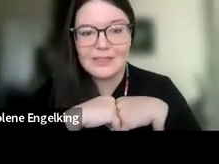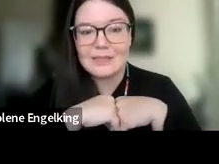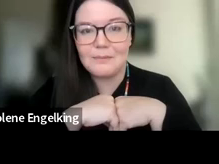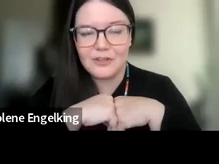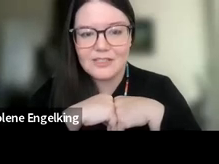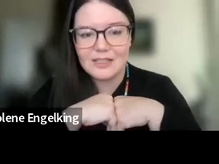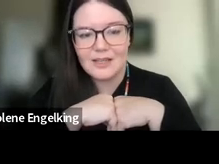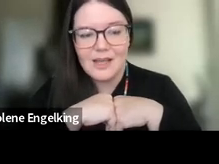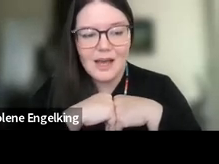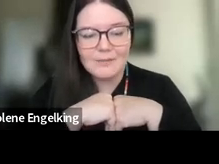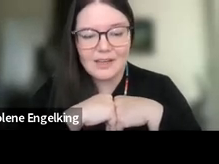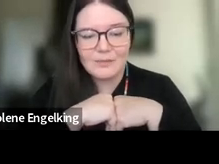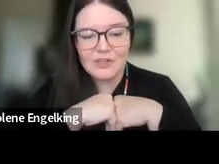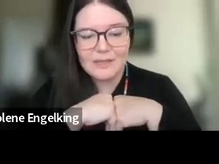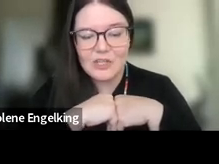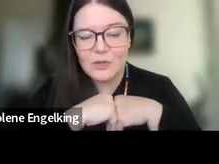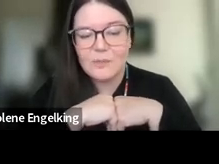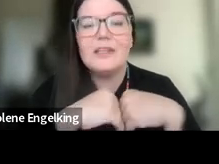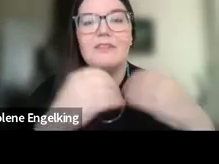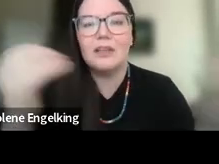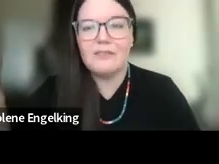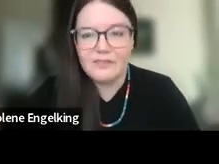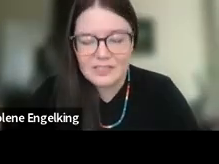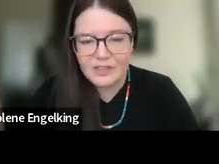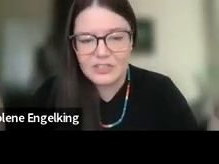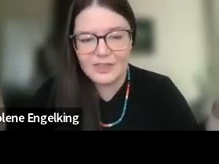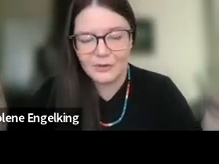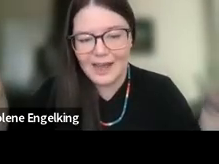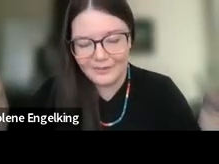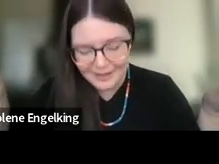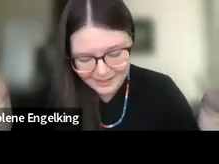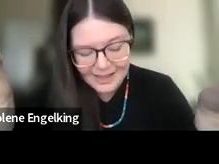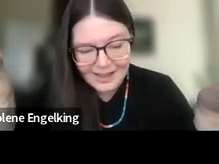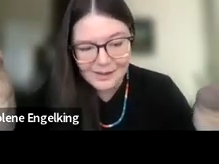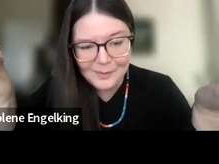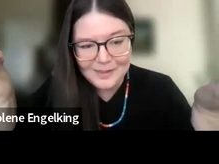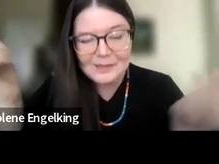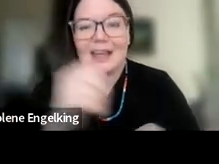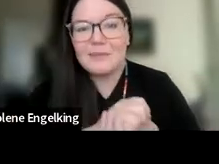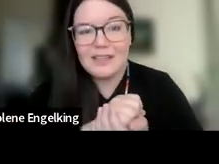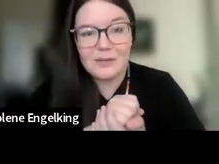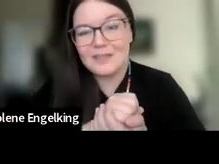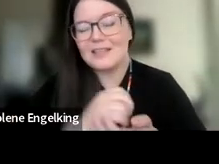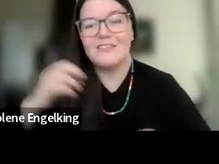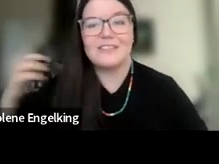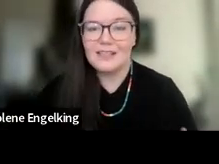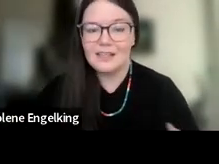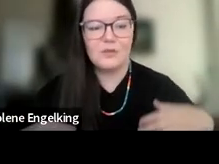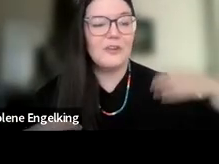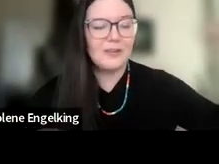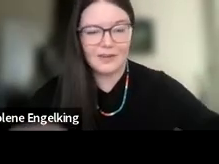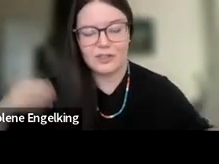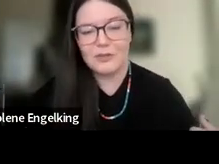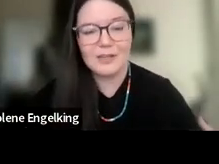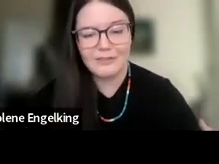be really embarrassing. I've had communities be like, you wouldn't believe the level of dysfunction that we're having. And I'm like, I believe it because I've seen it